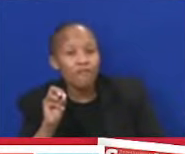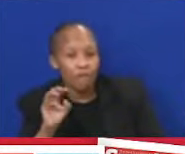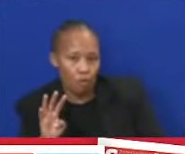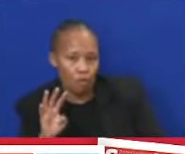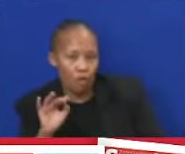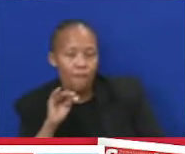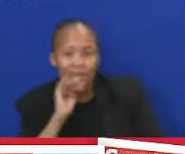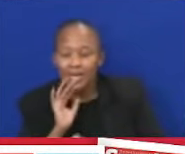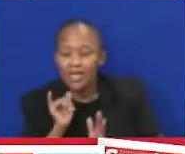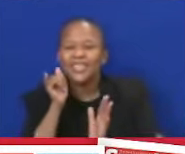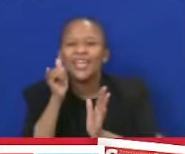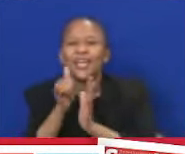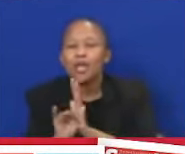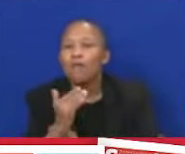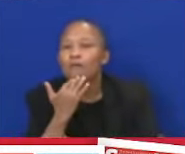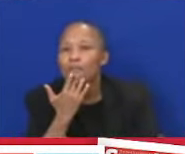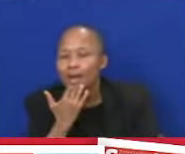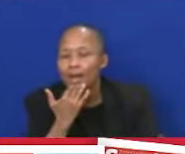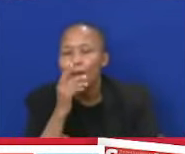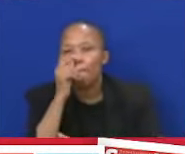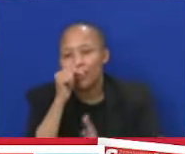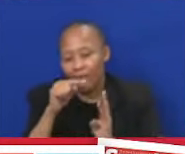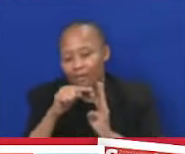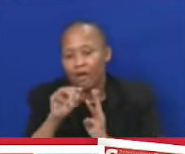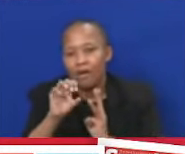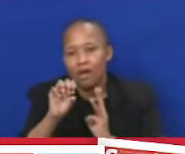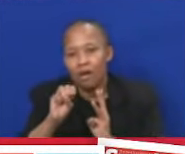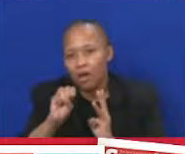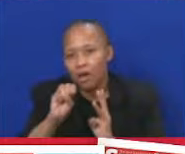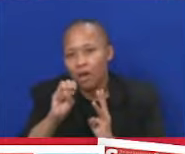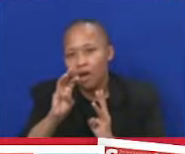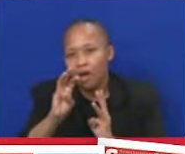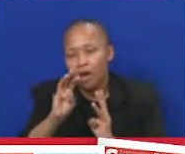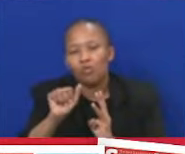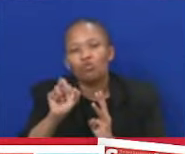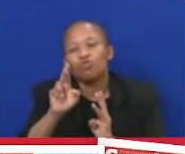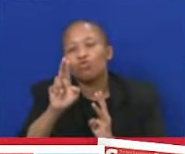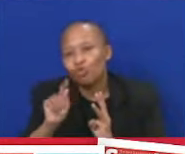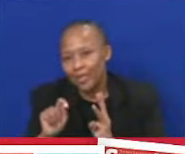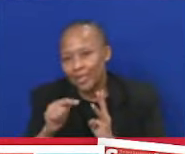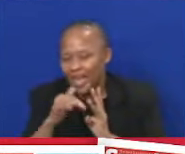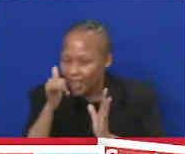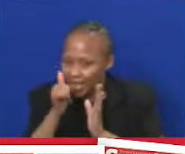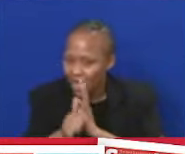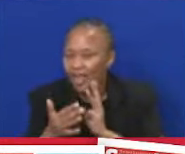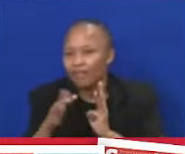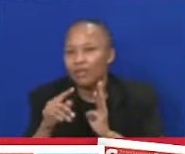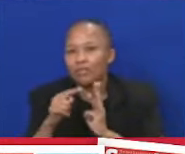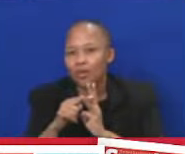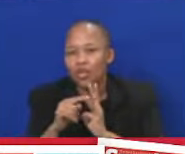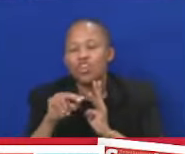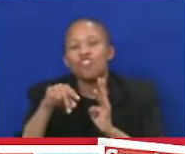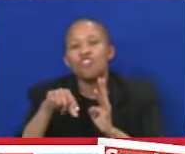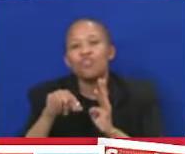Mr. Swart Armand, a QTech employee who was